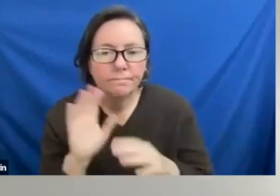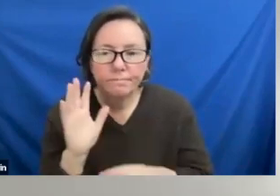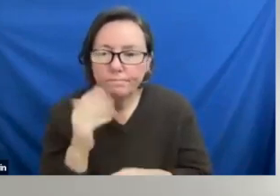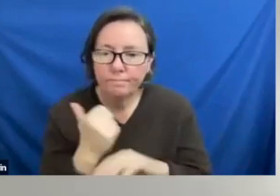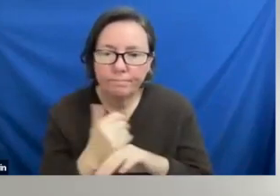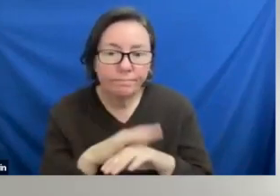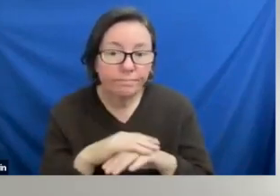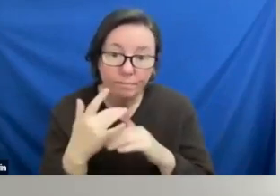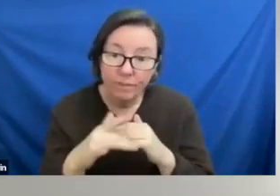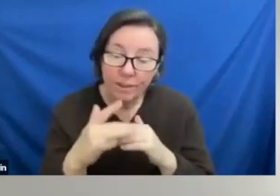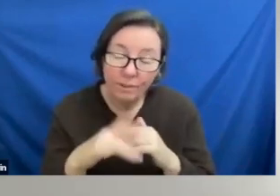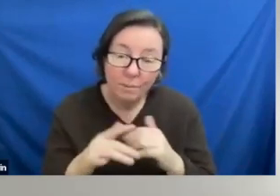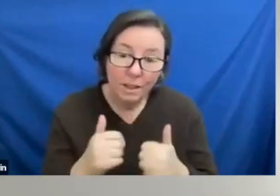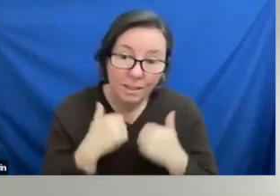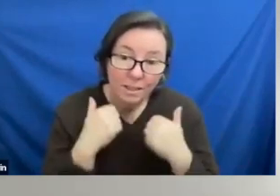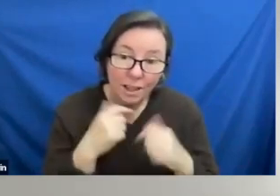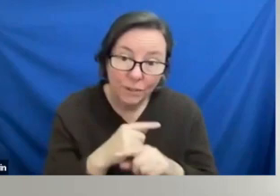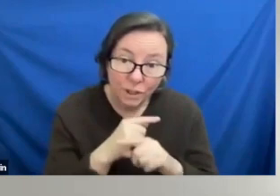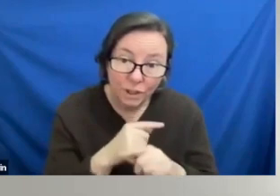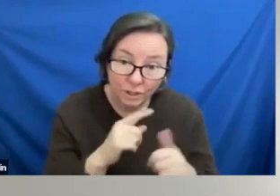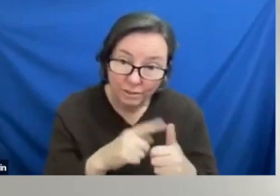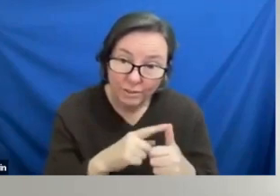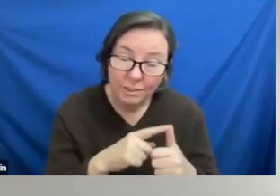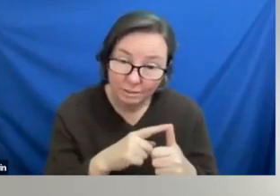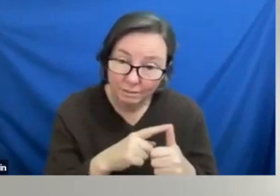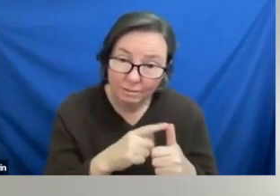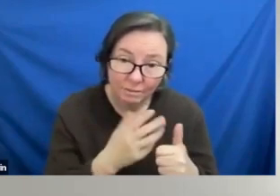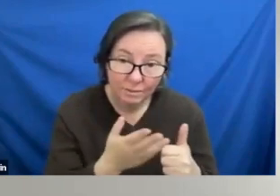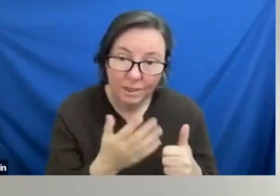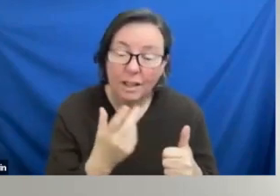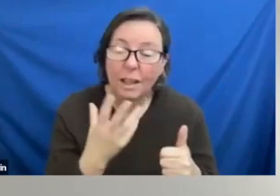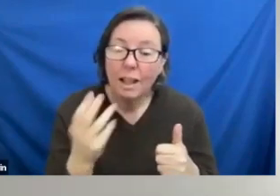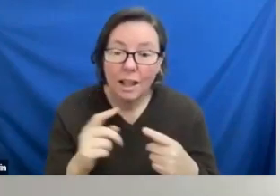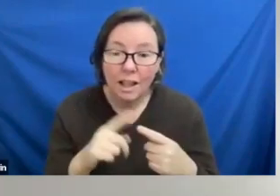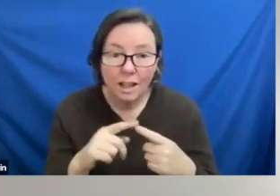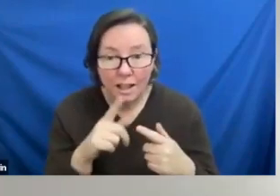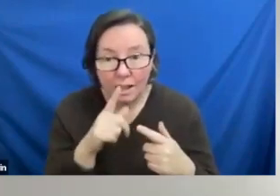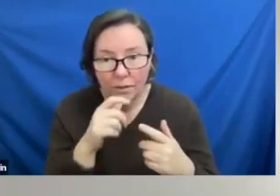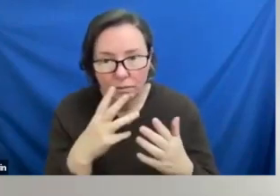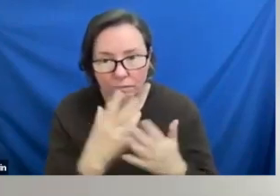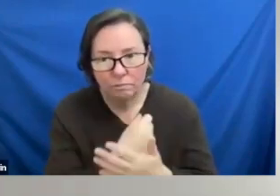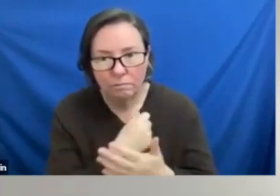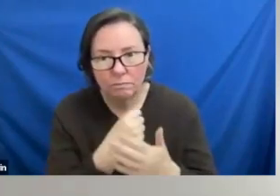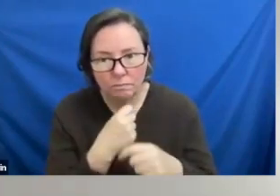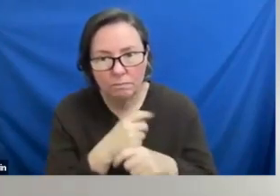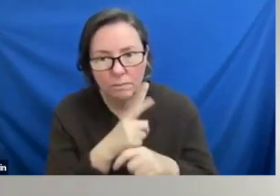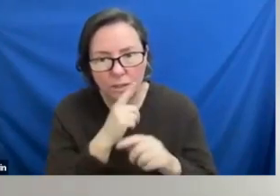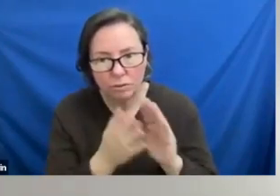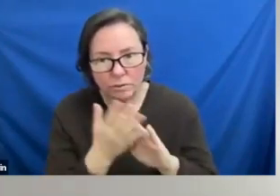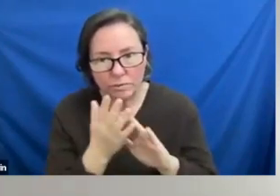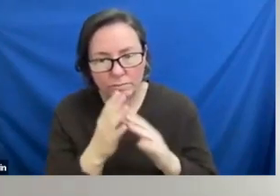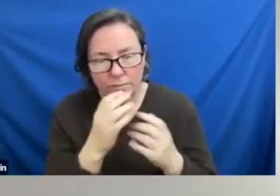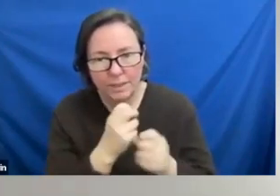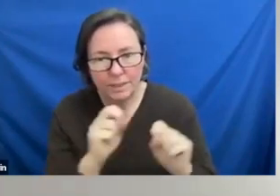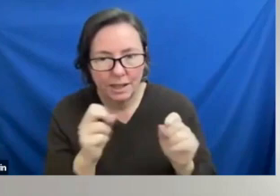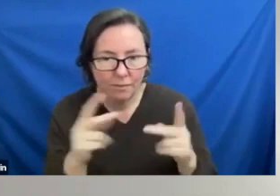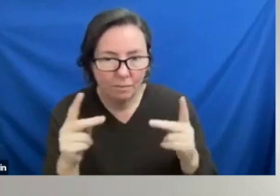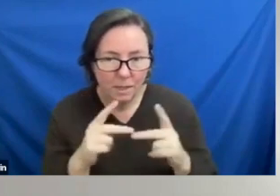the availability of lifeguards and the folks that are important to making sure that the pool is a safe